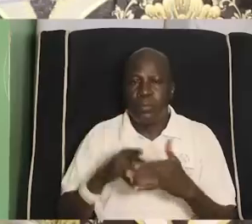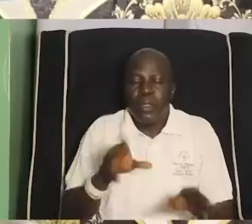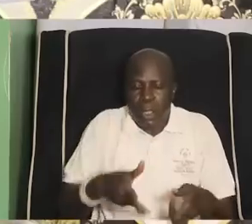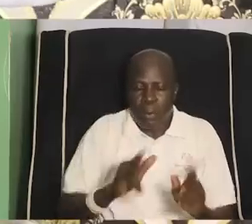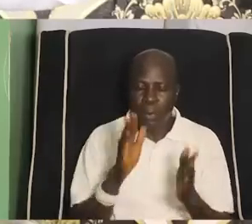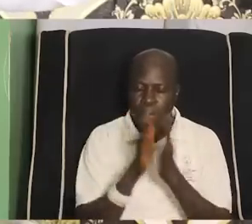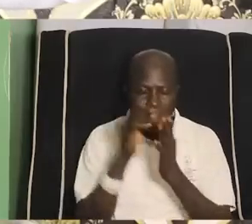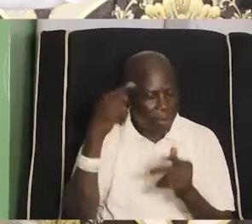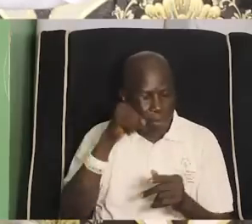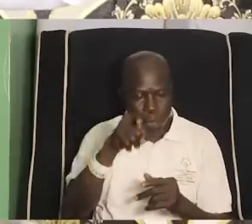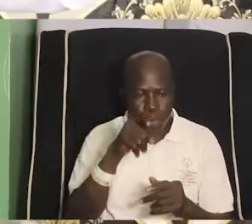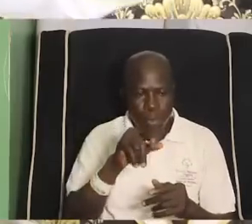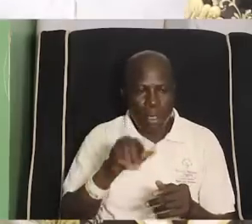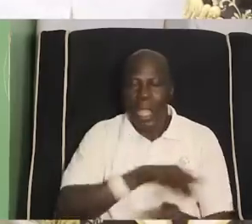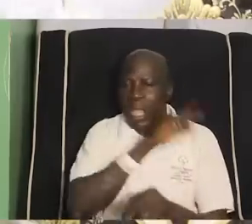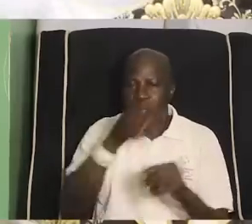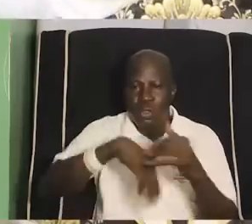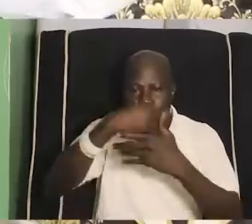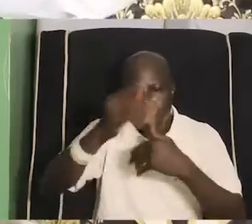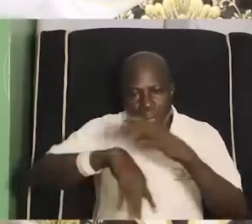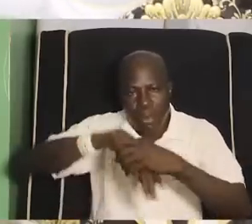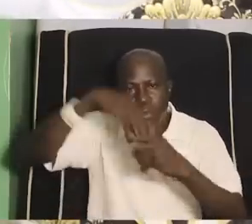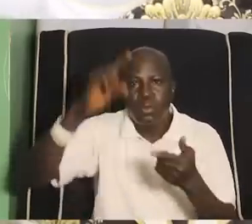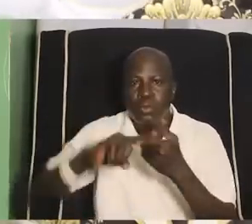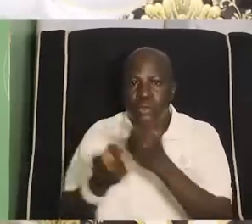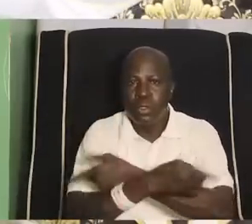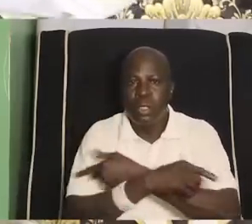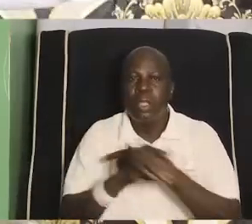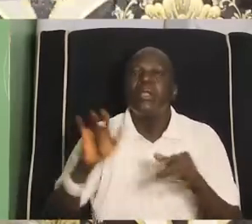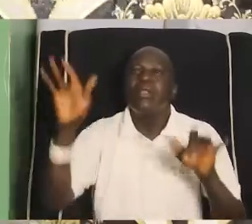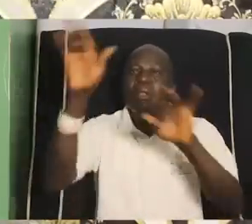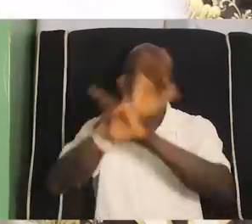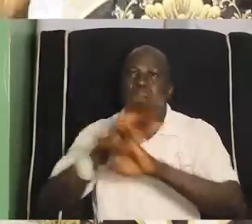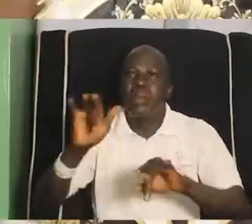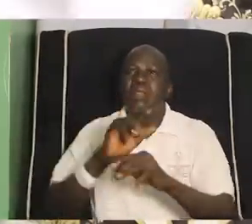for you. As I'm going out today. Anuba